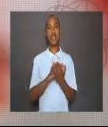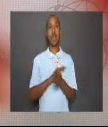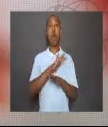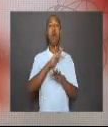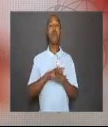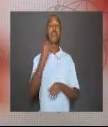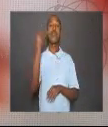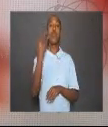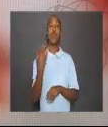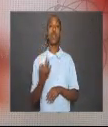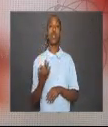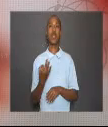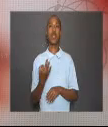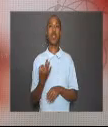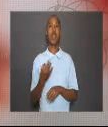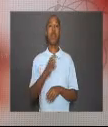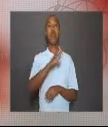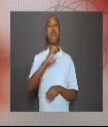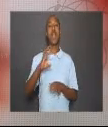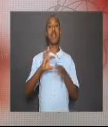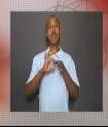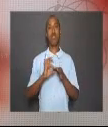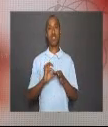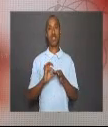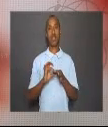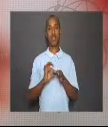the formation of covalent bonds.